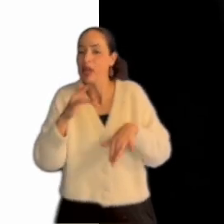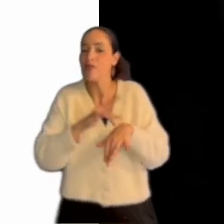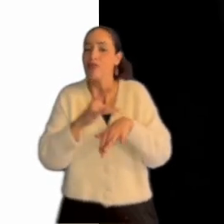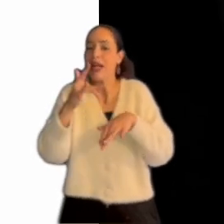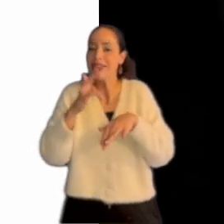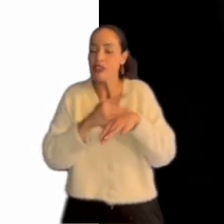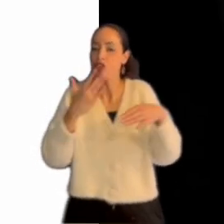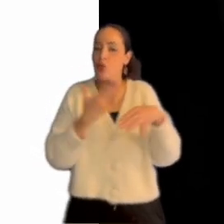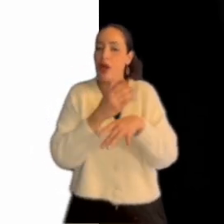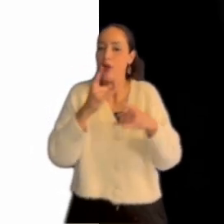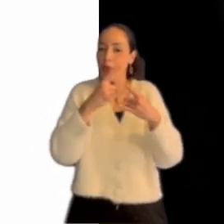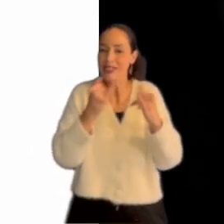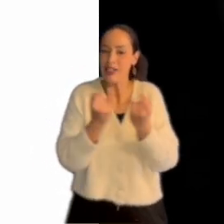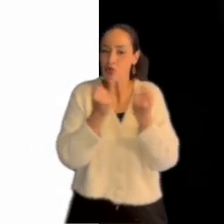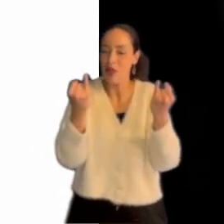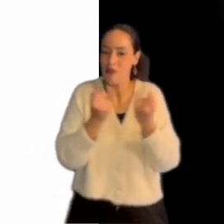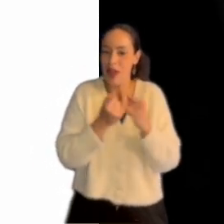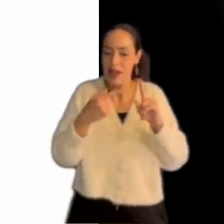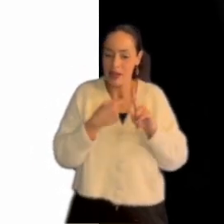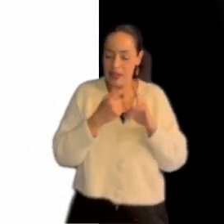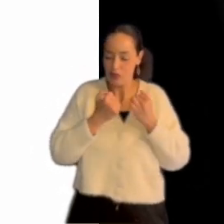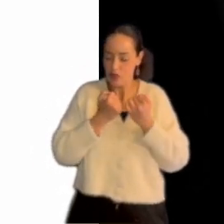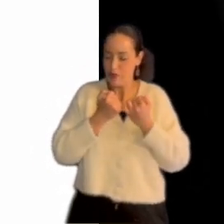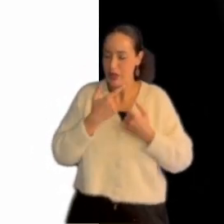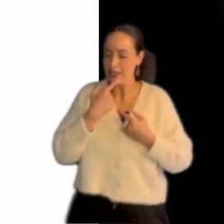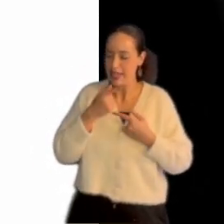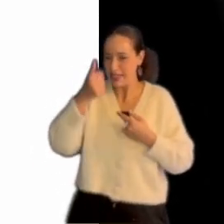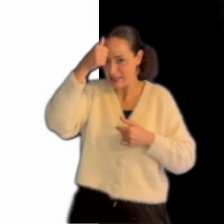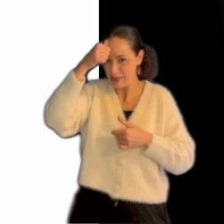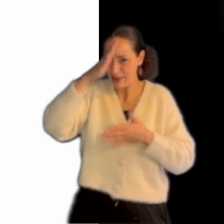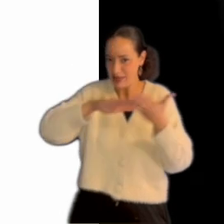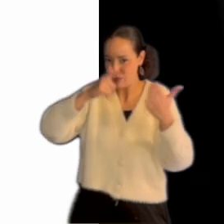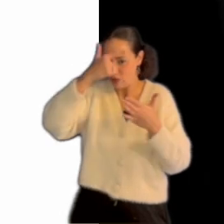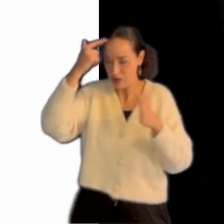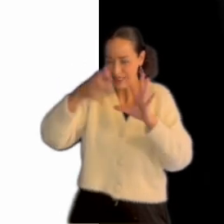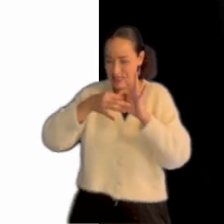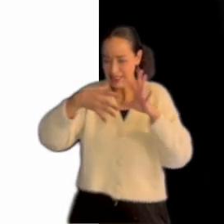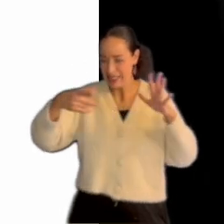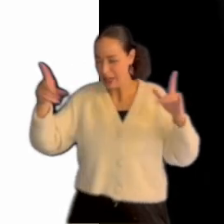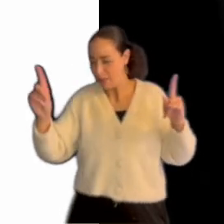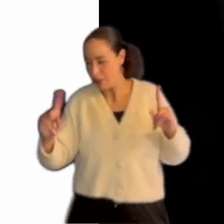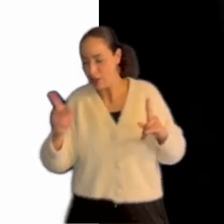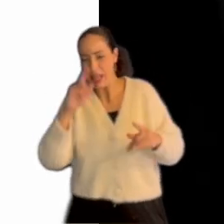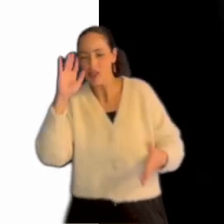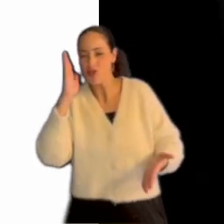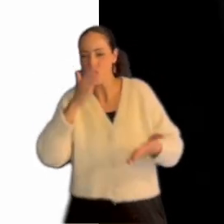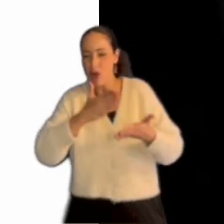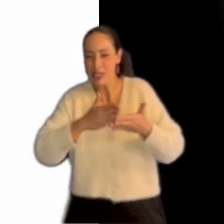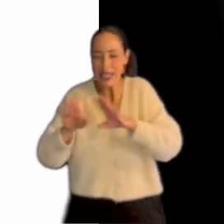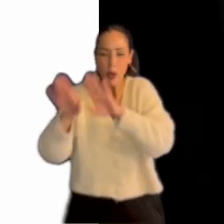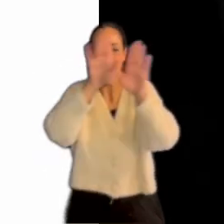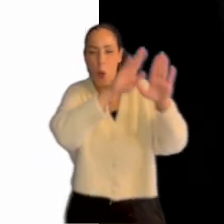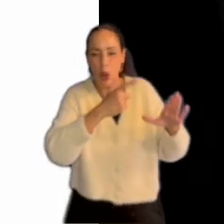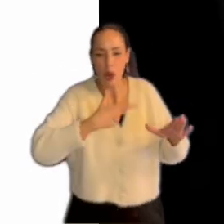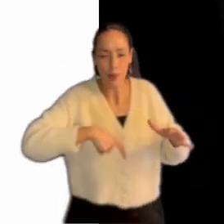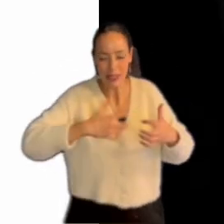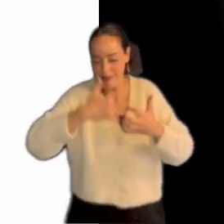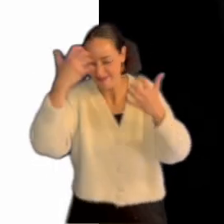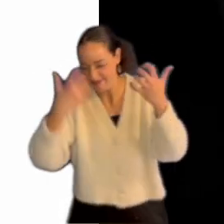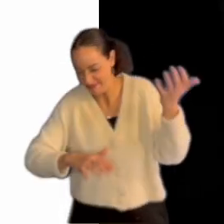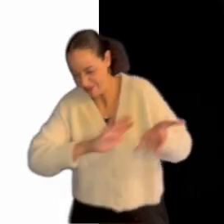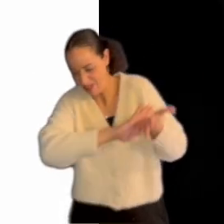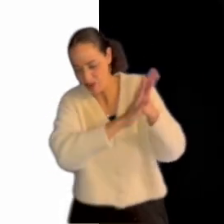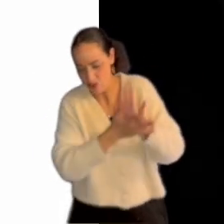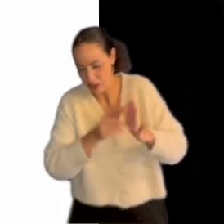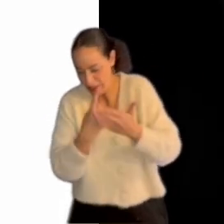humanity is broken, creating isolation and loneliness. These cases highlight the need for innovation and imagination so that we may